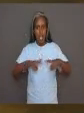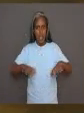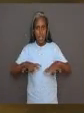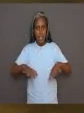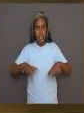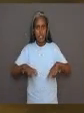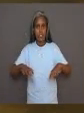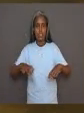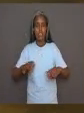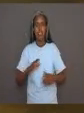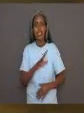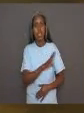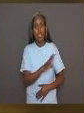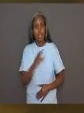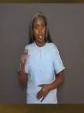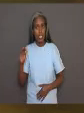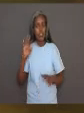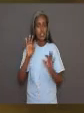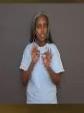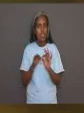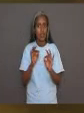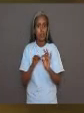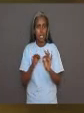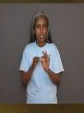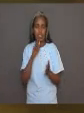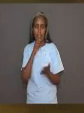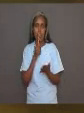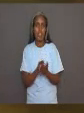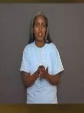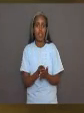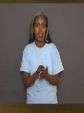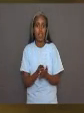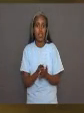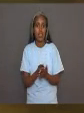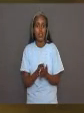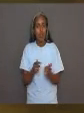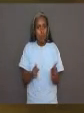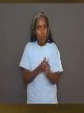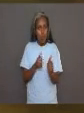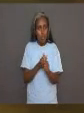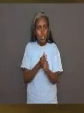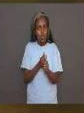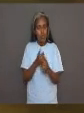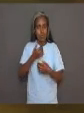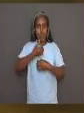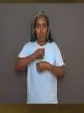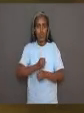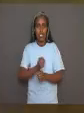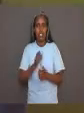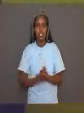analyzing, and interpreting data in order to draw conclusions.